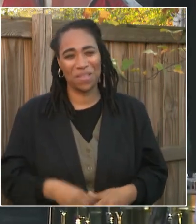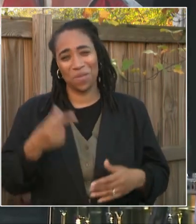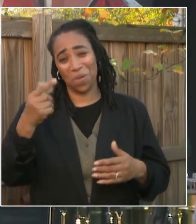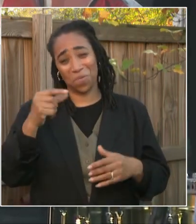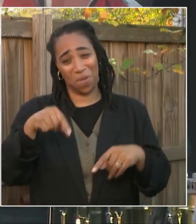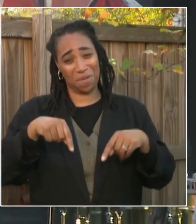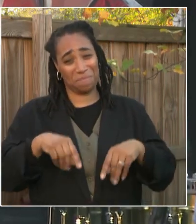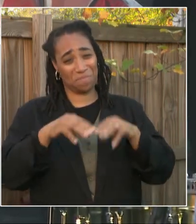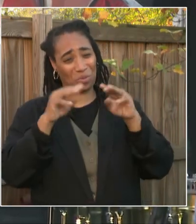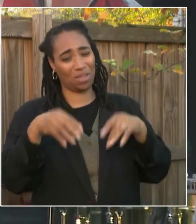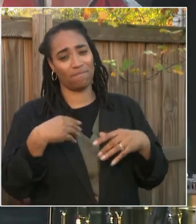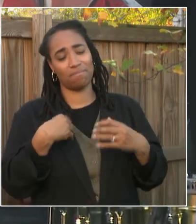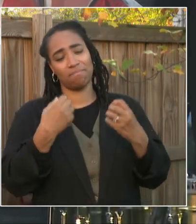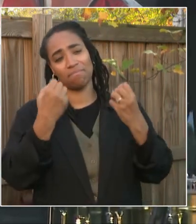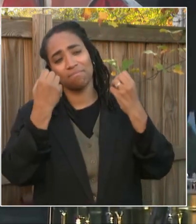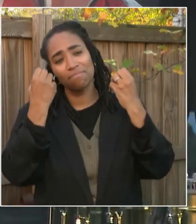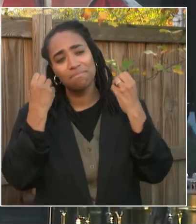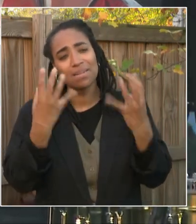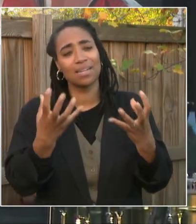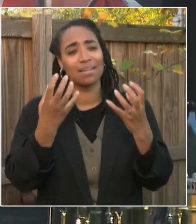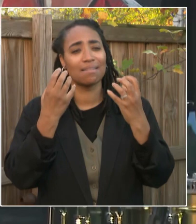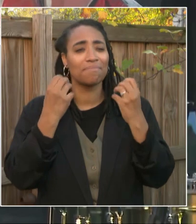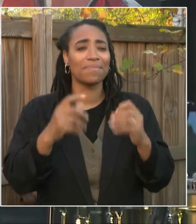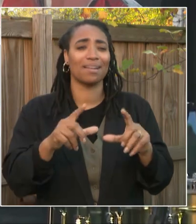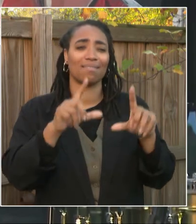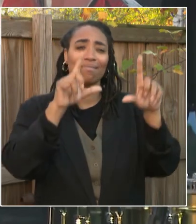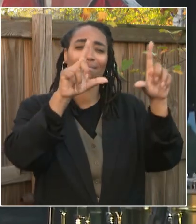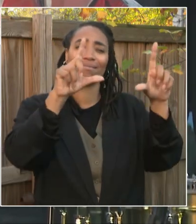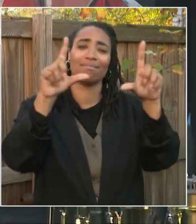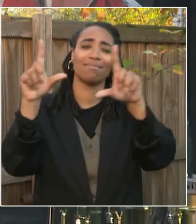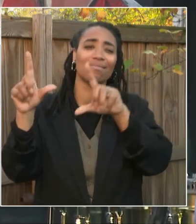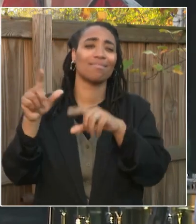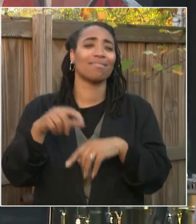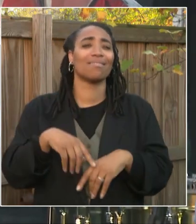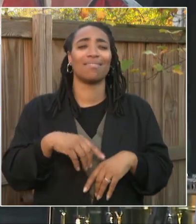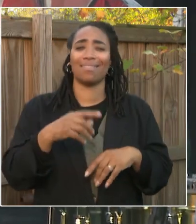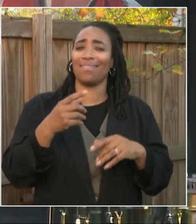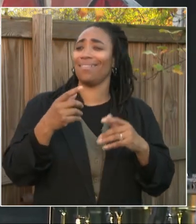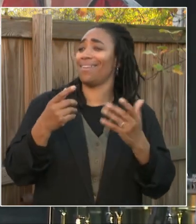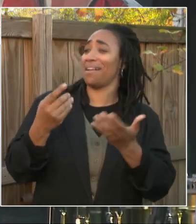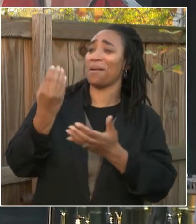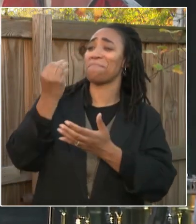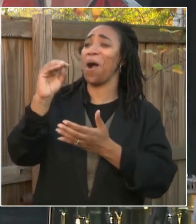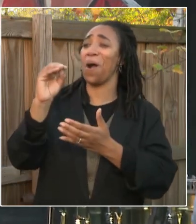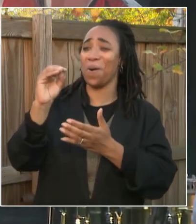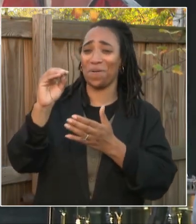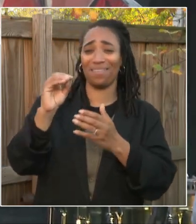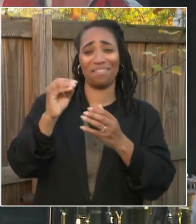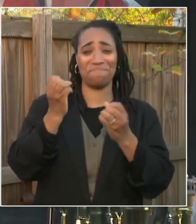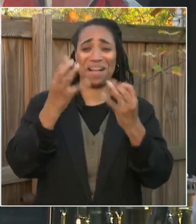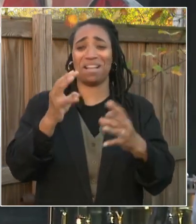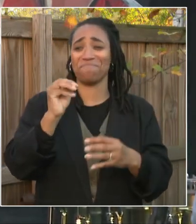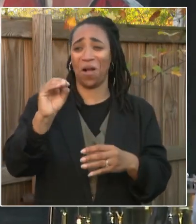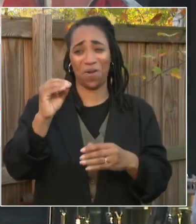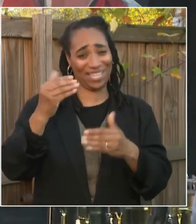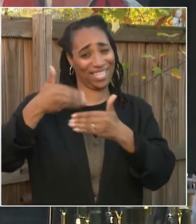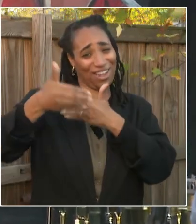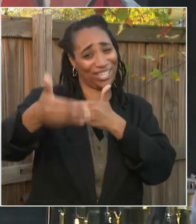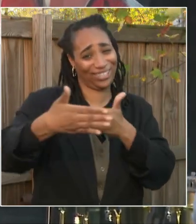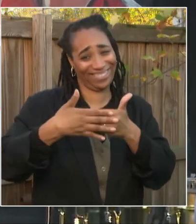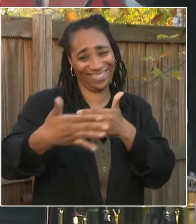We'll have a bunch more Mo's that are coming behind us. And thank you all for being here to bear witness to this amazing moment. Thank